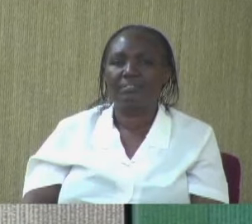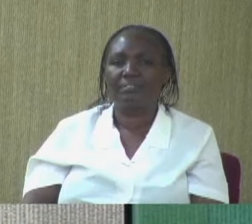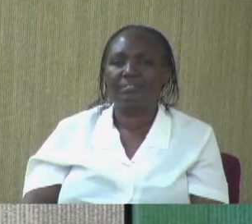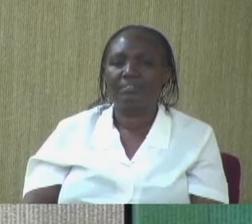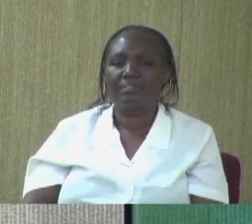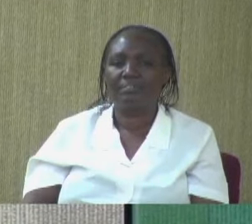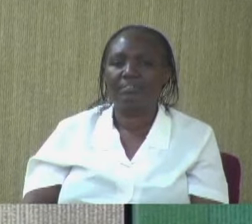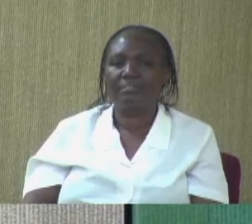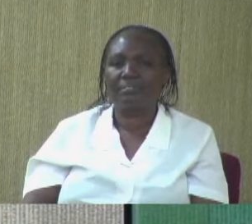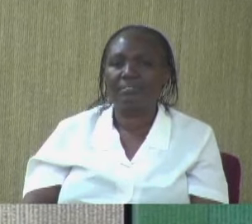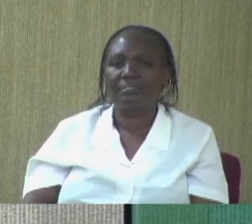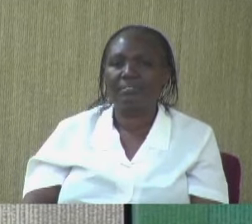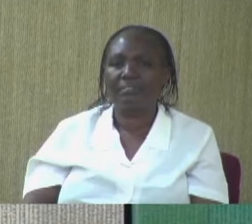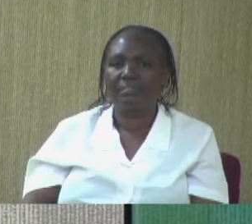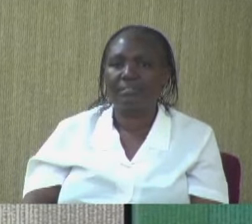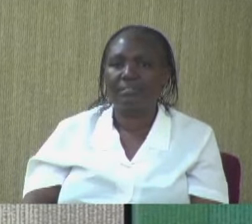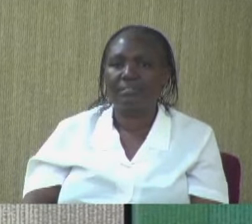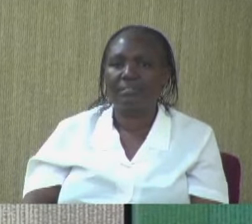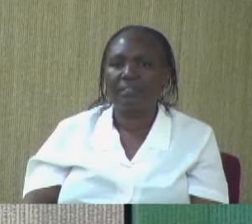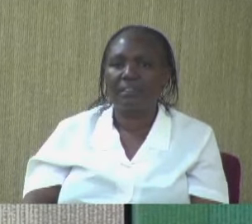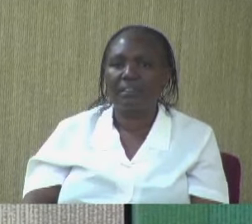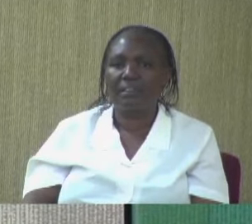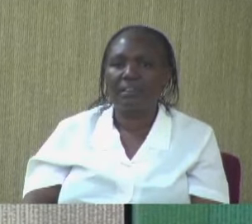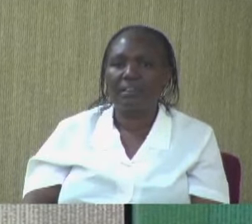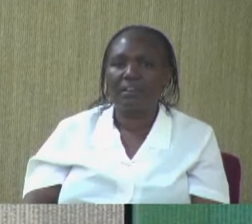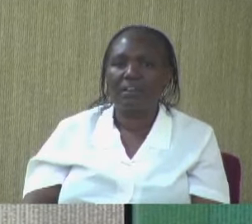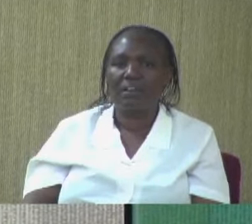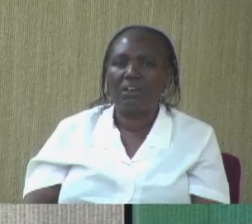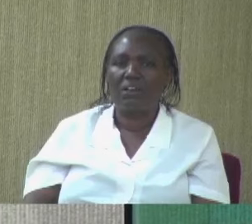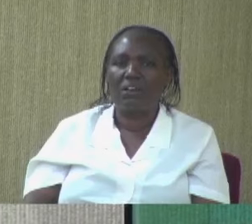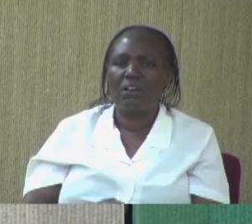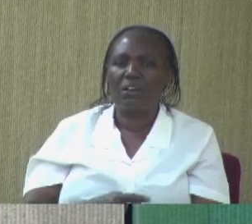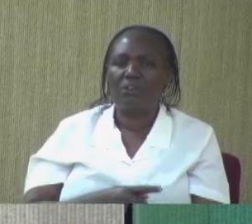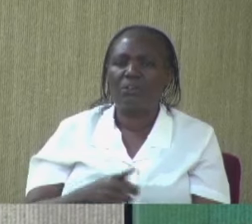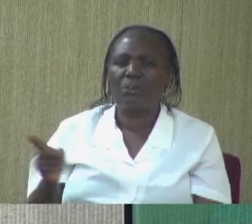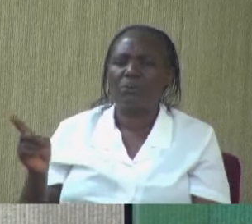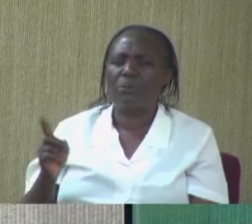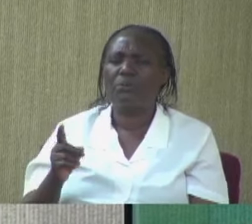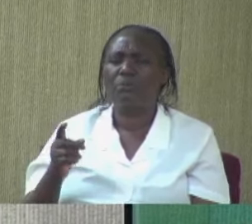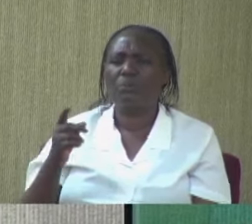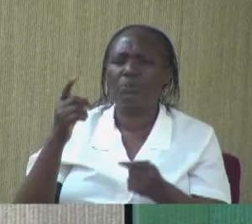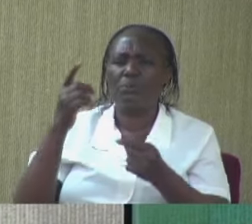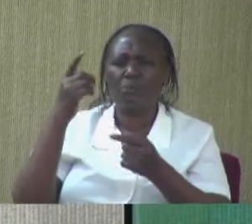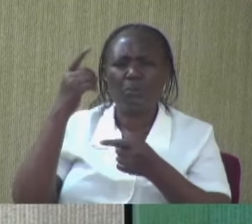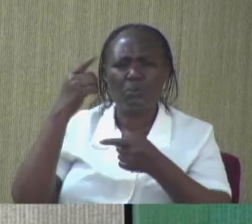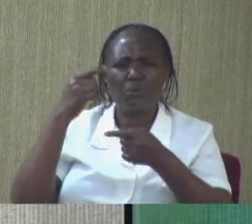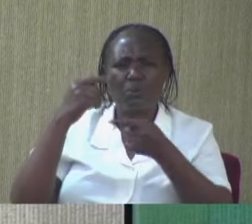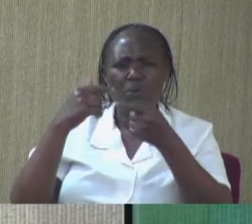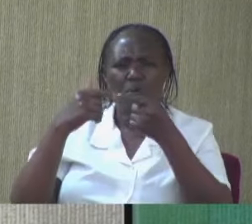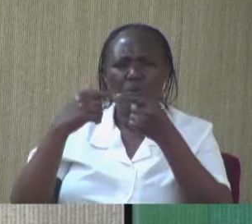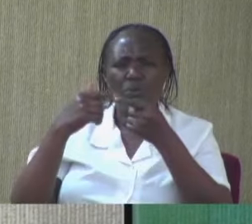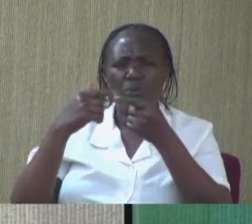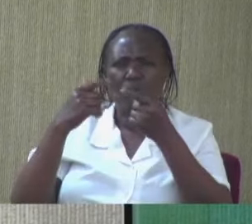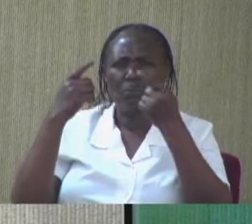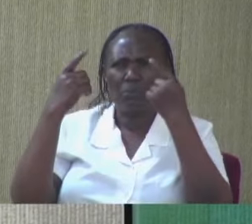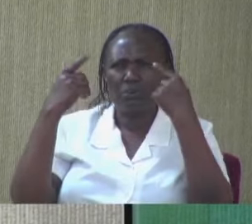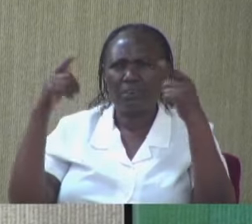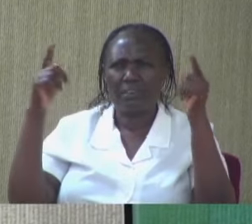You want excellence in education? There is the book